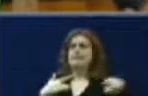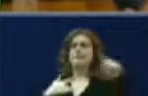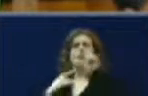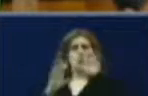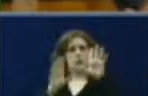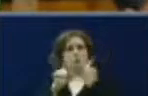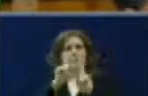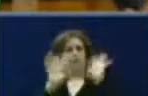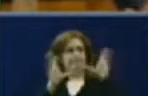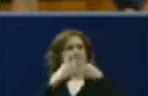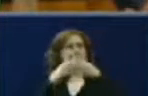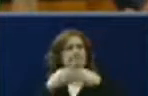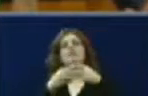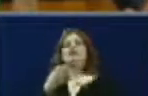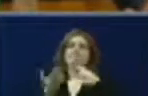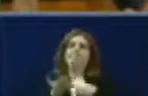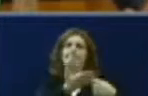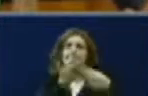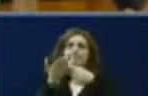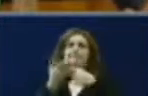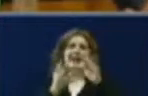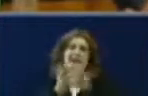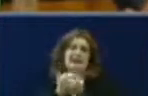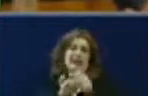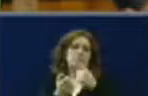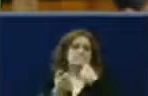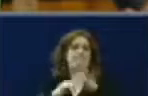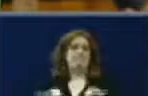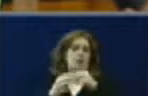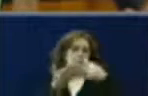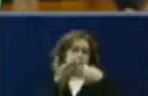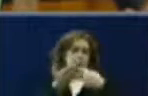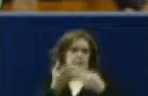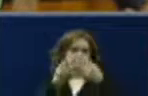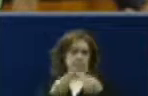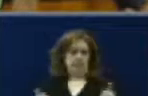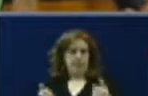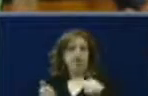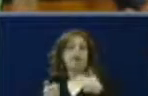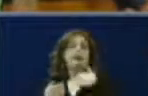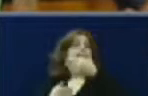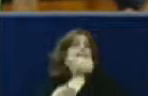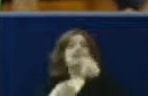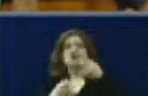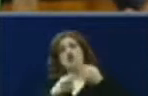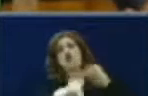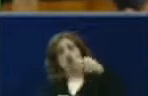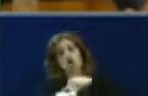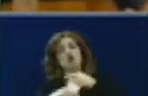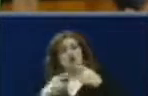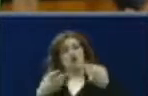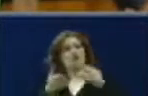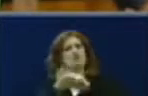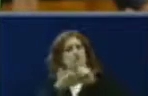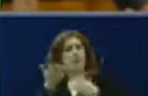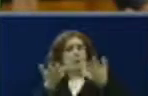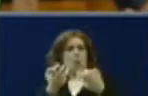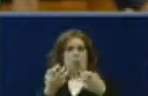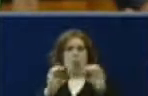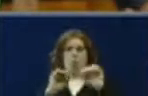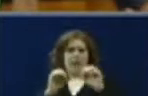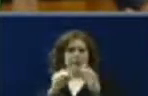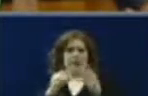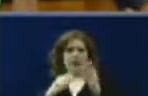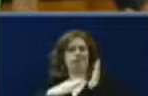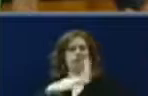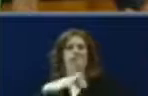also important to minimize collateral damage. Information that can lead to better short-term results without derailing long-term plans. These